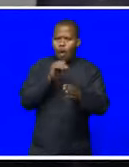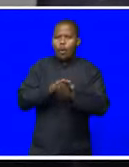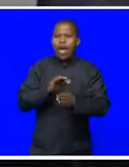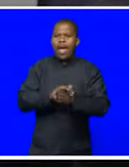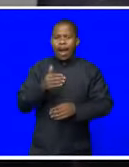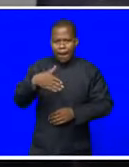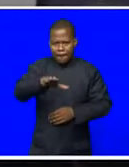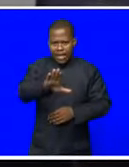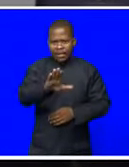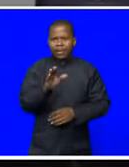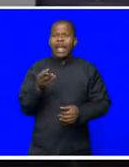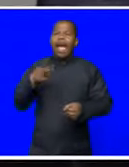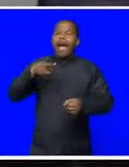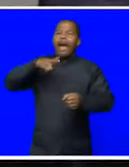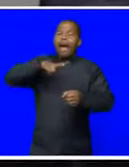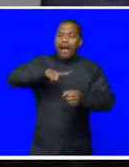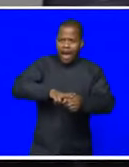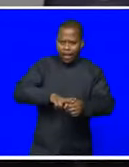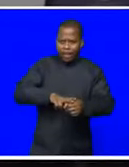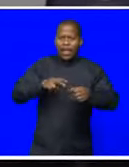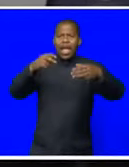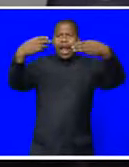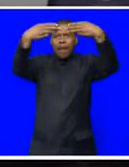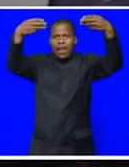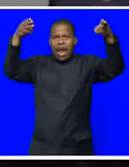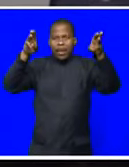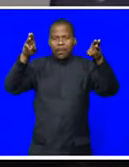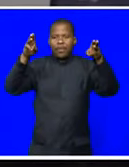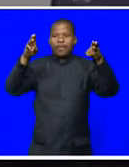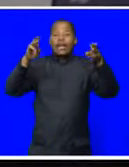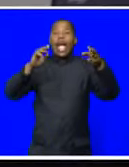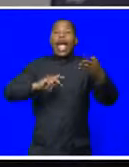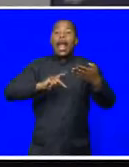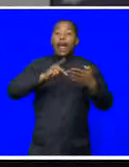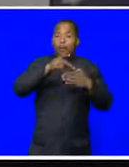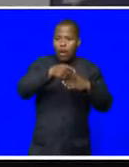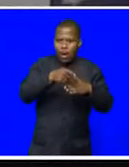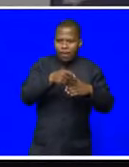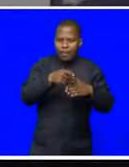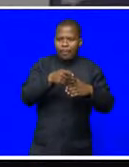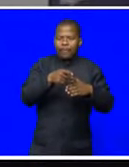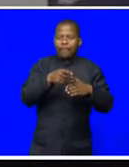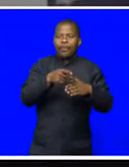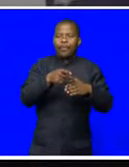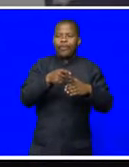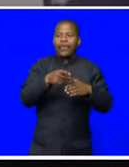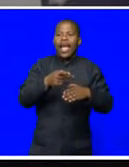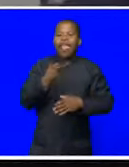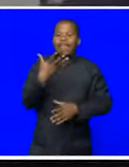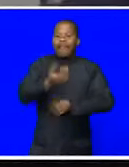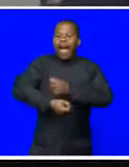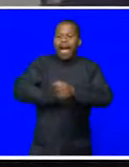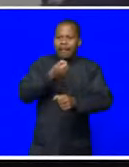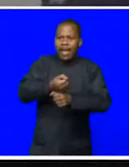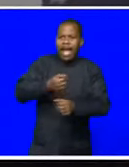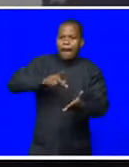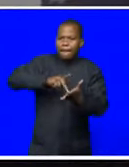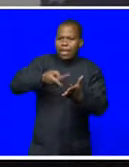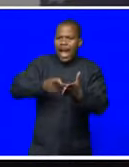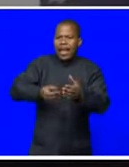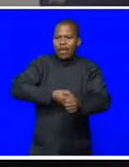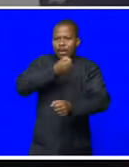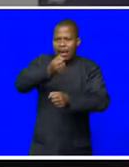This was taken into serious consideration during the process of formulating the two Parliament